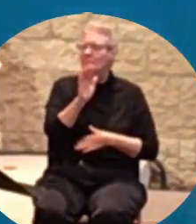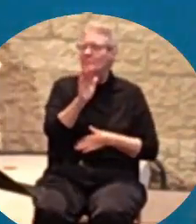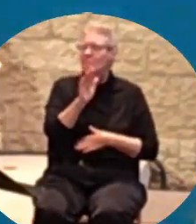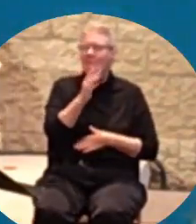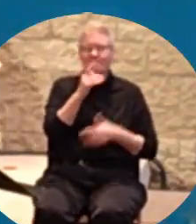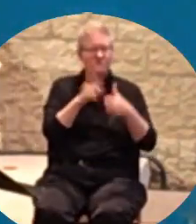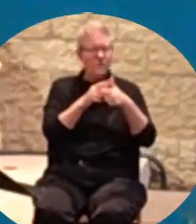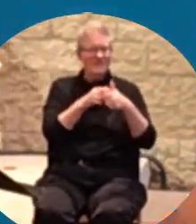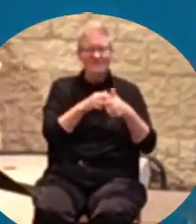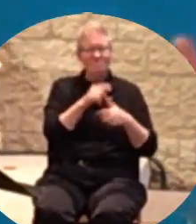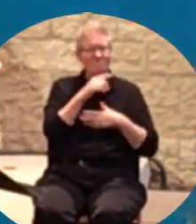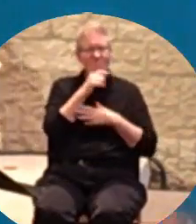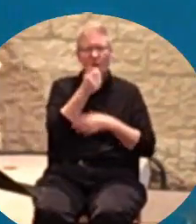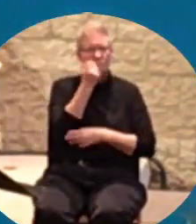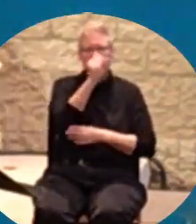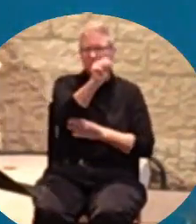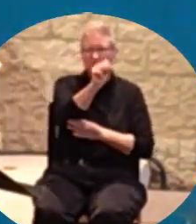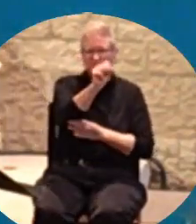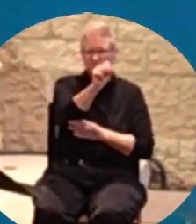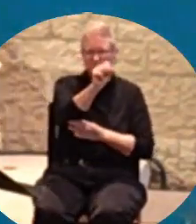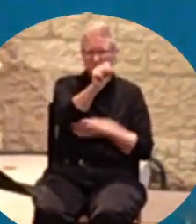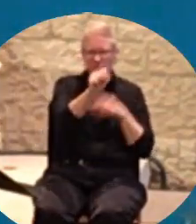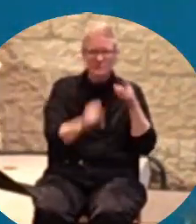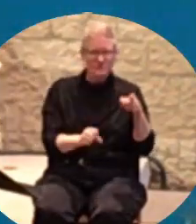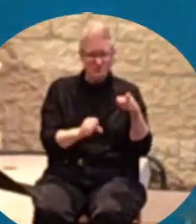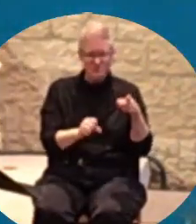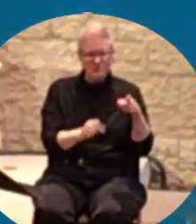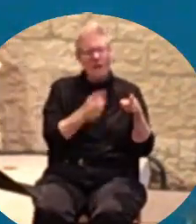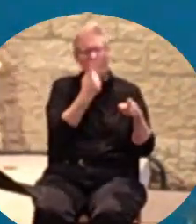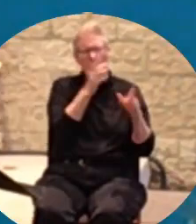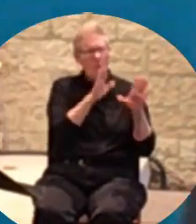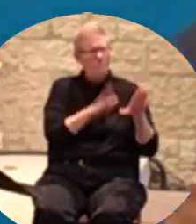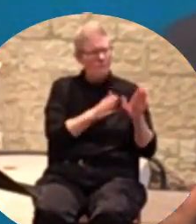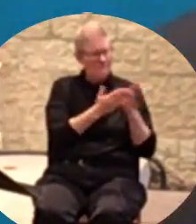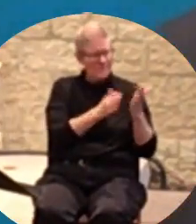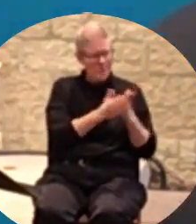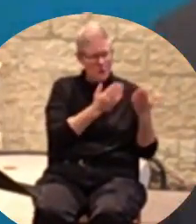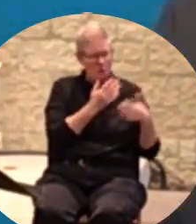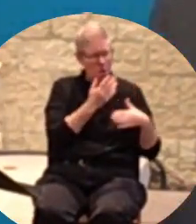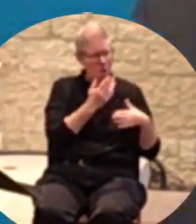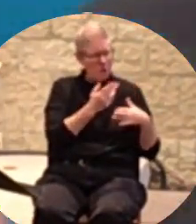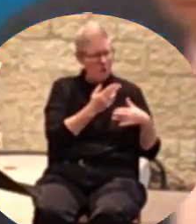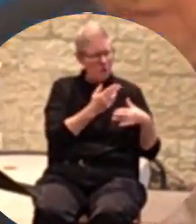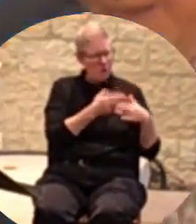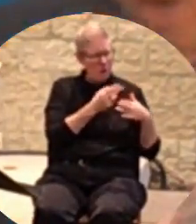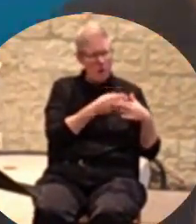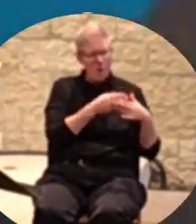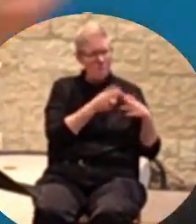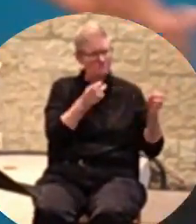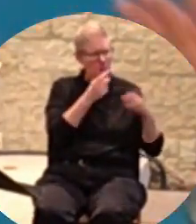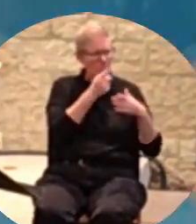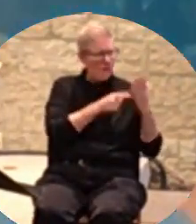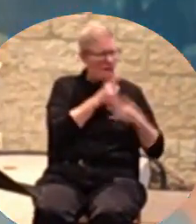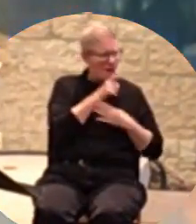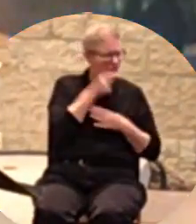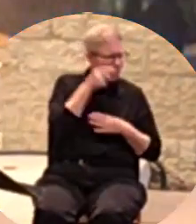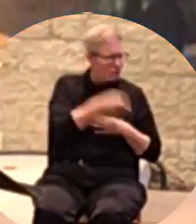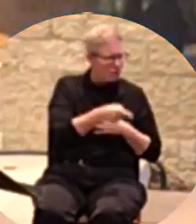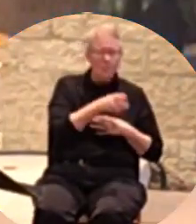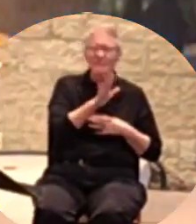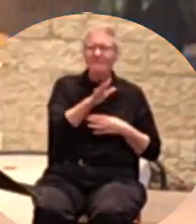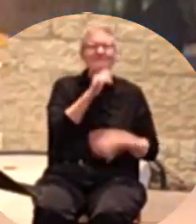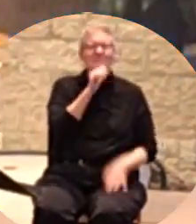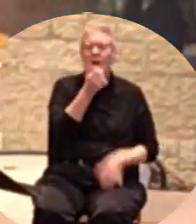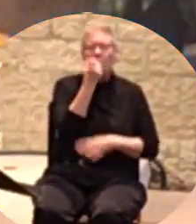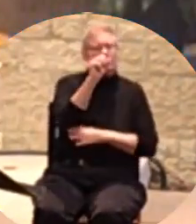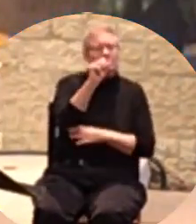Non-resistance. Imelda Shanklin in What Are You? In her wonderful book, she talks about non-resistance is about not opposing.